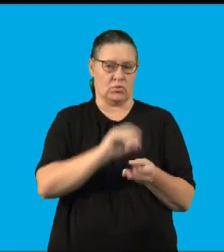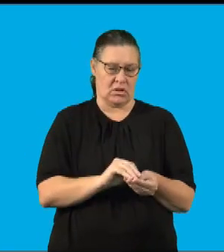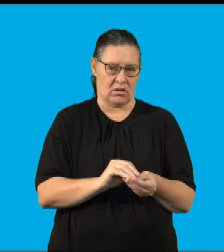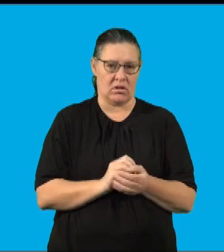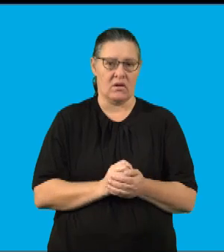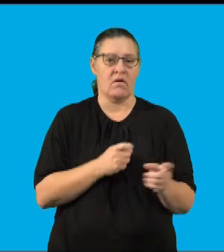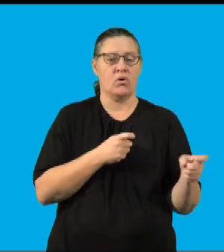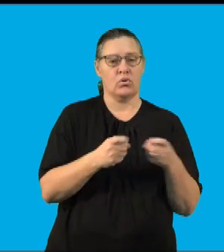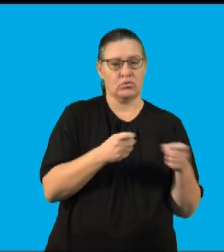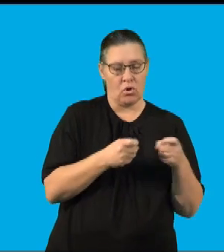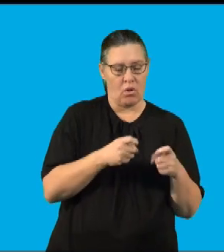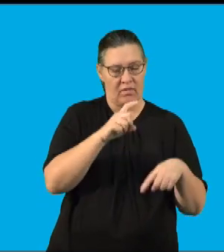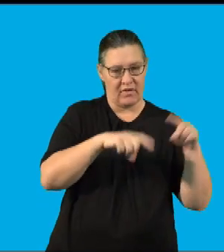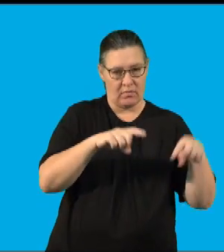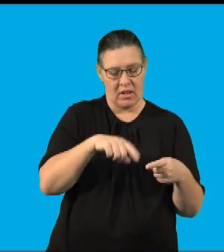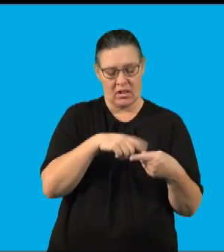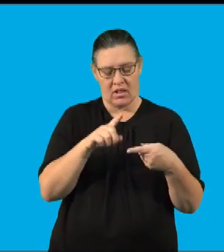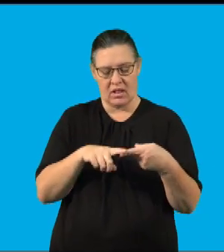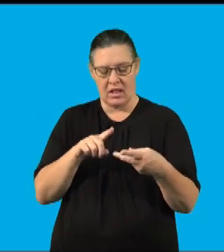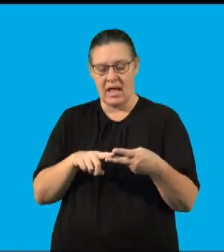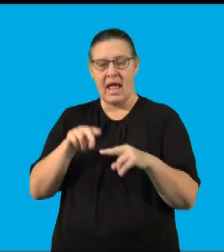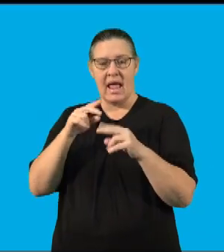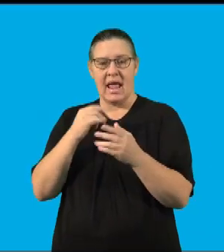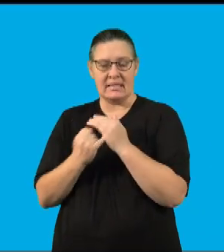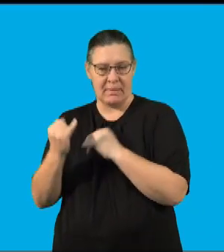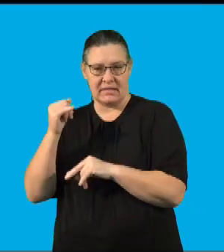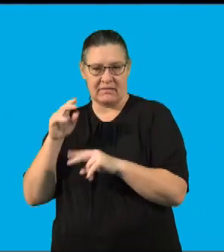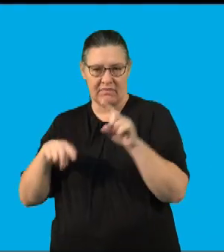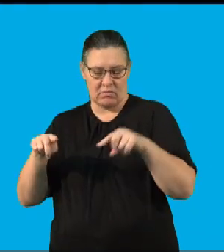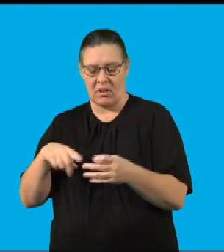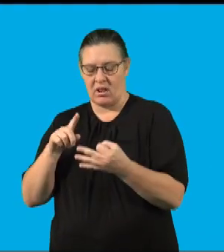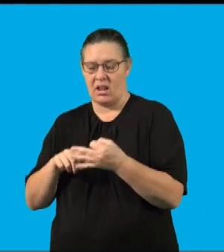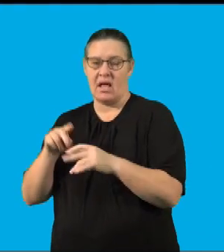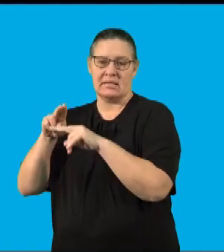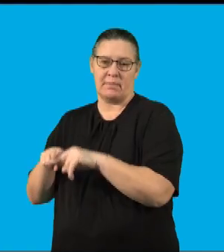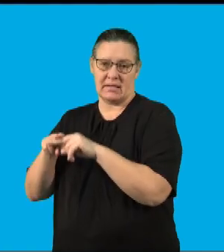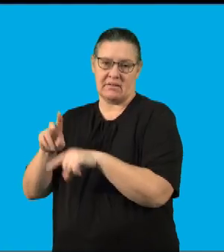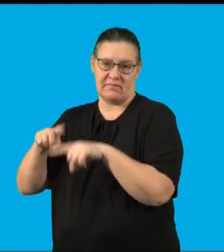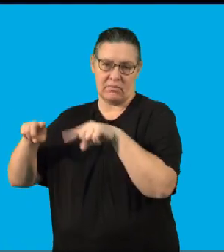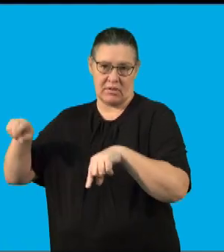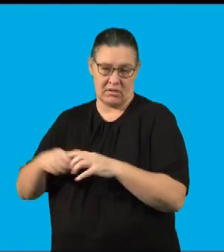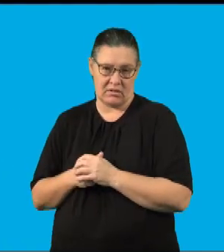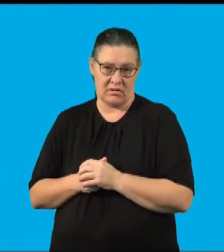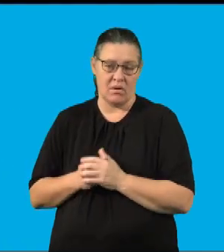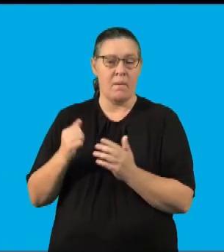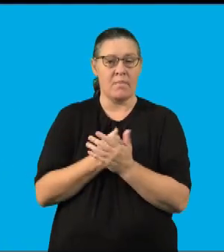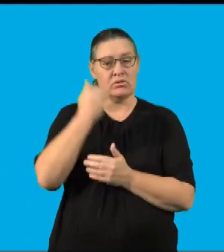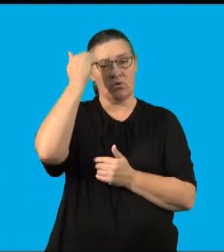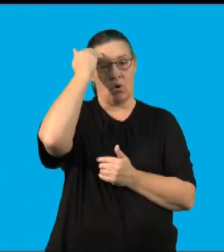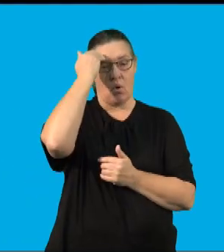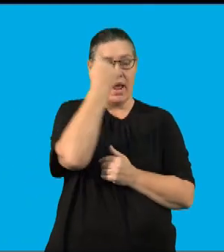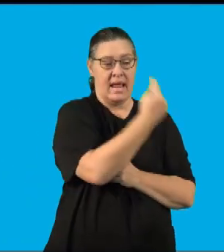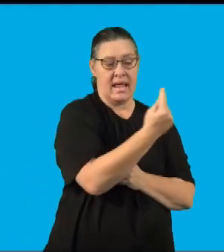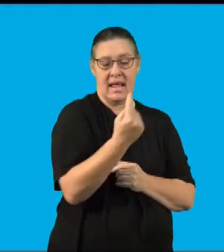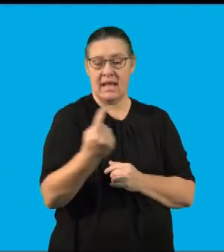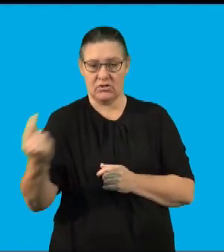we have 3 in total. We have the controlled variable, we have the independent variable, and then we have the dependent variable. We need